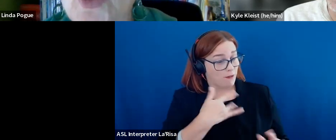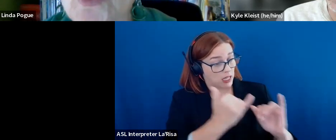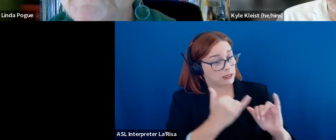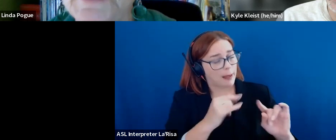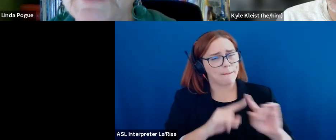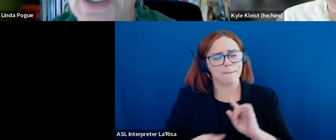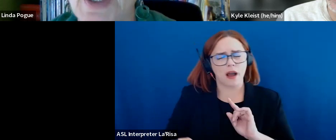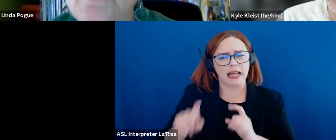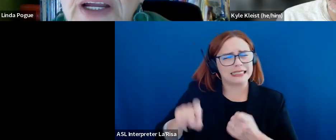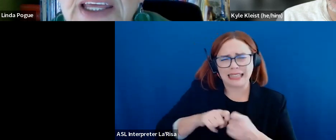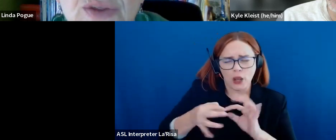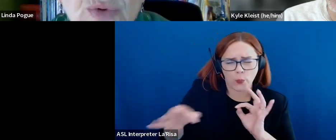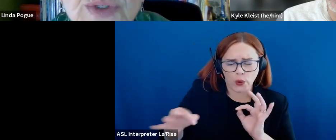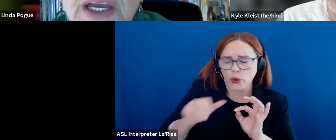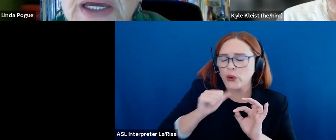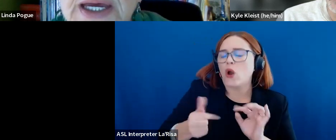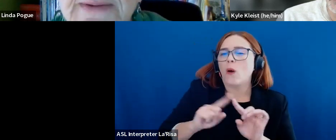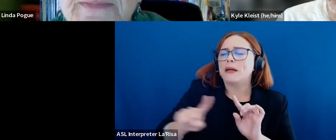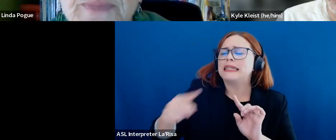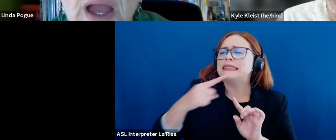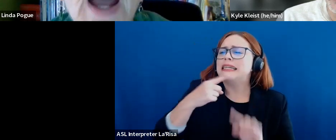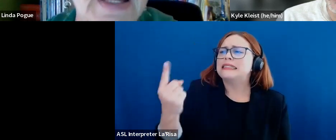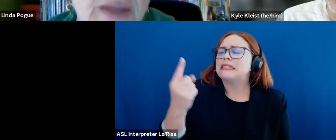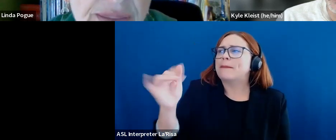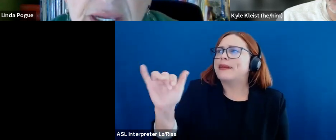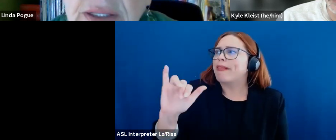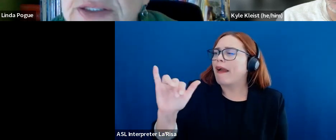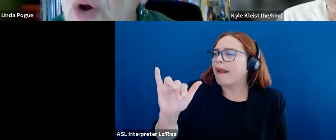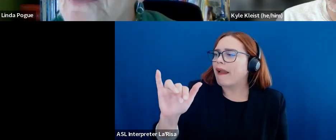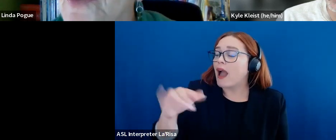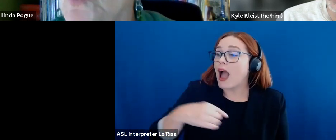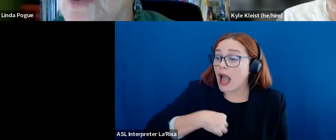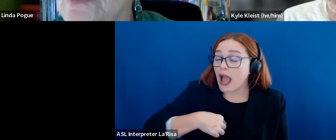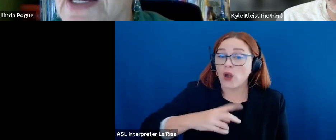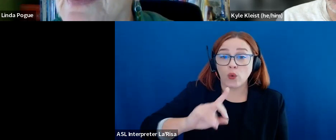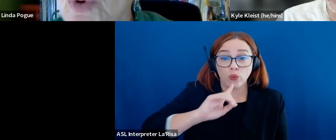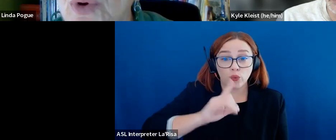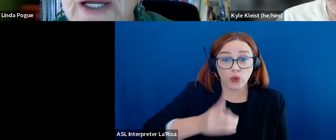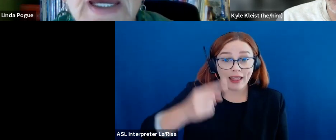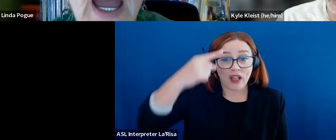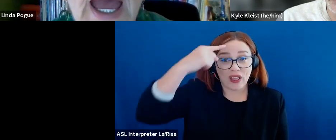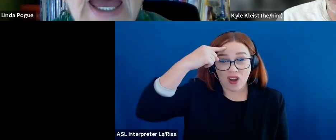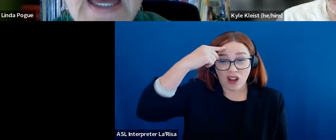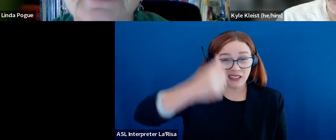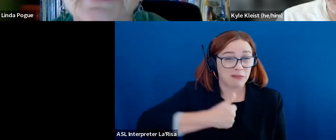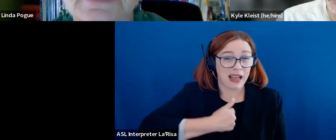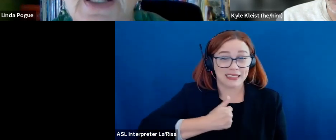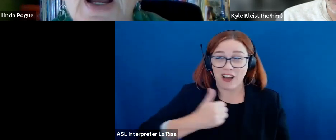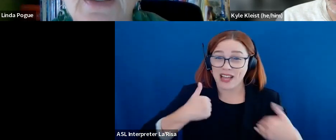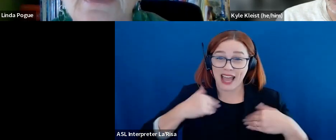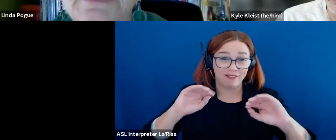lines of, I really thought I had nothing to offer the world anymore.